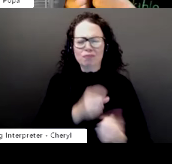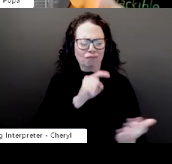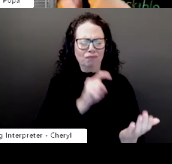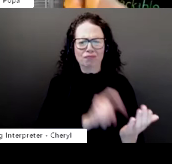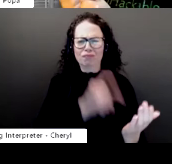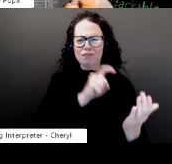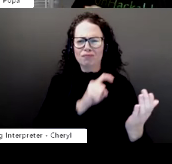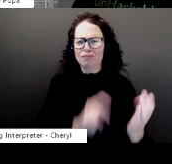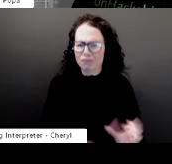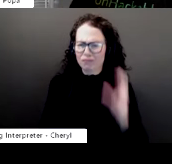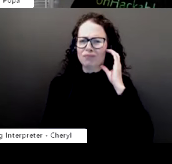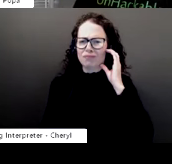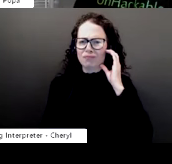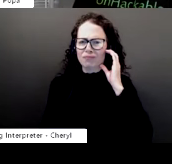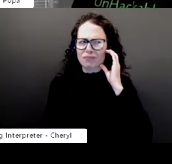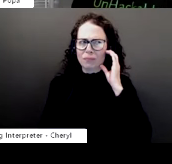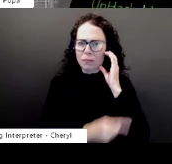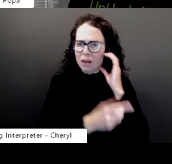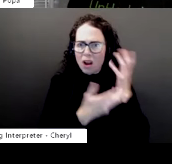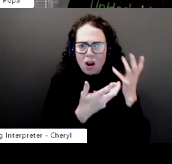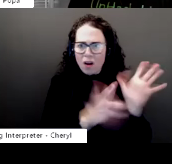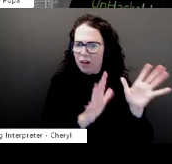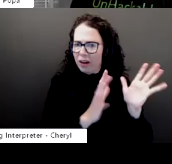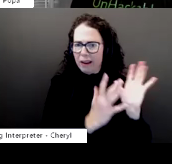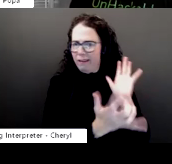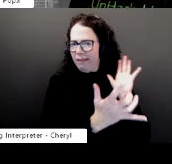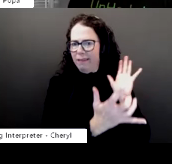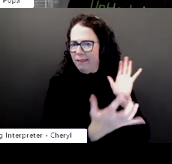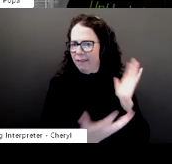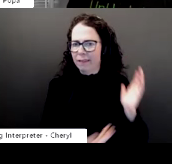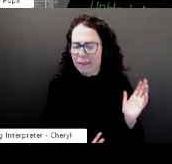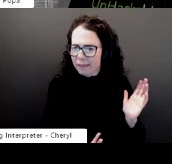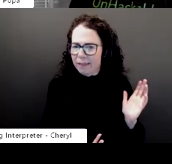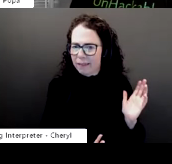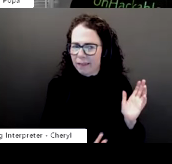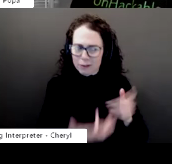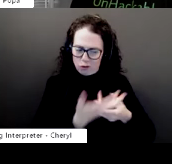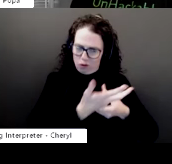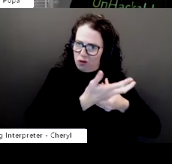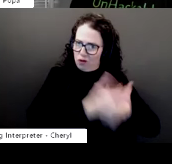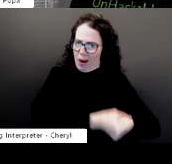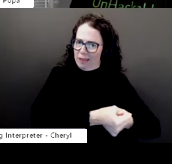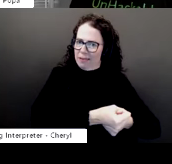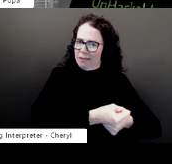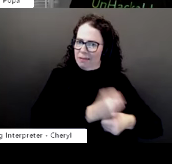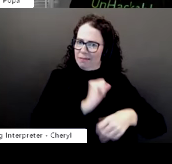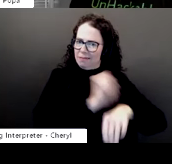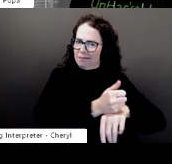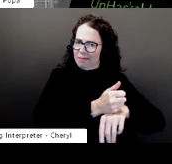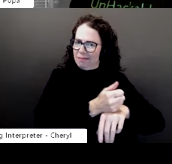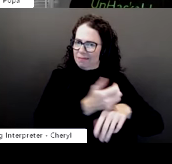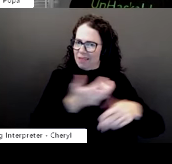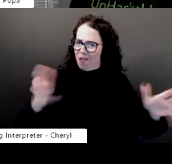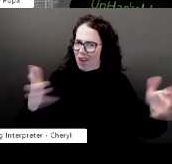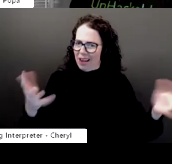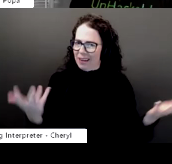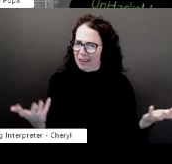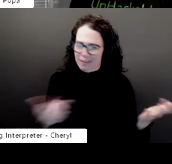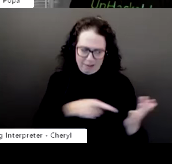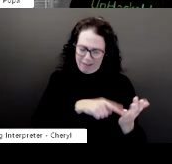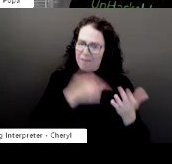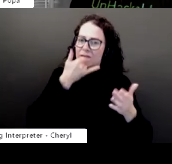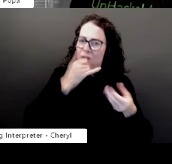doing some of that work of convincing you to pick up the phone just by showing a number that is close